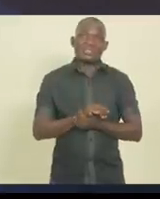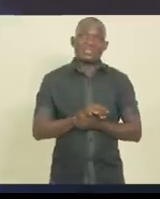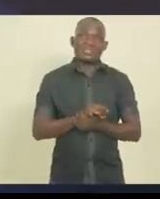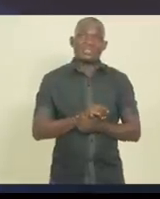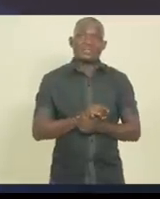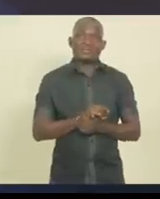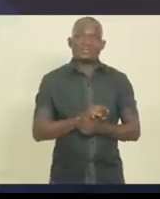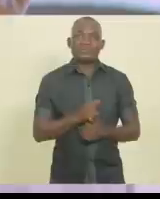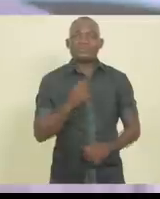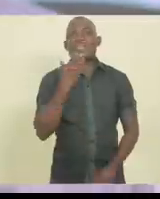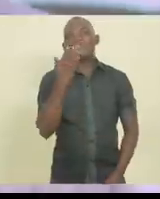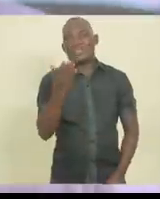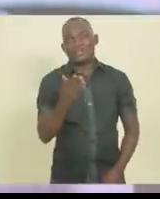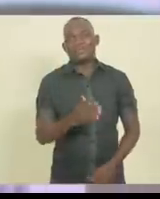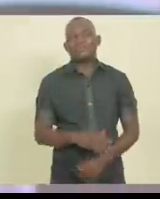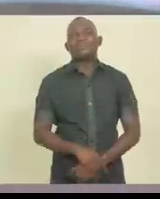Thank you very much.